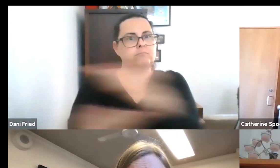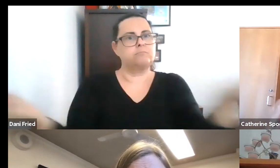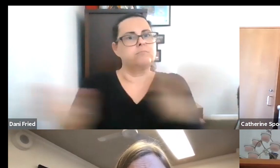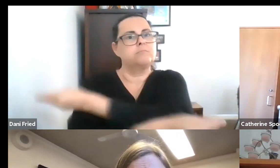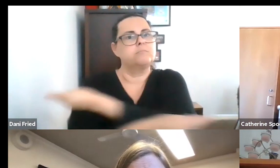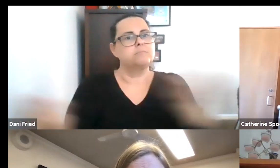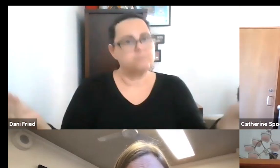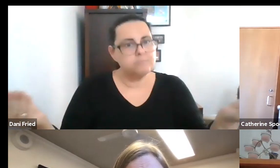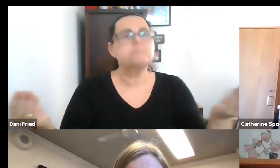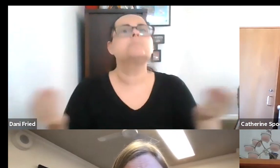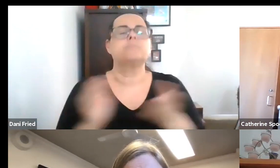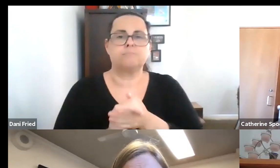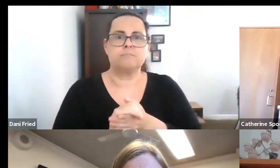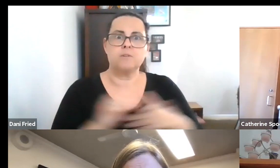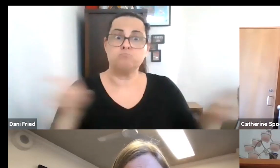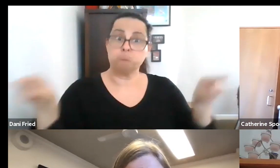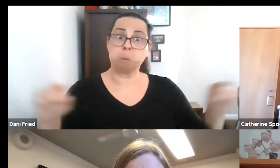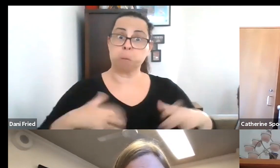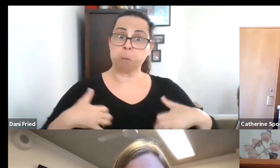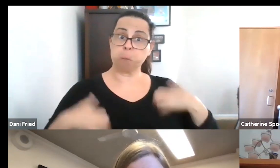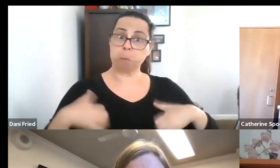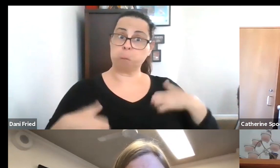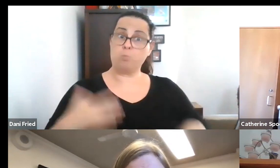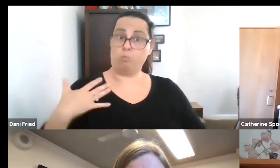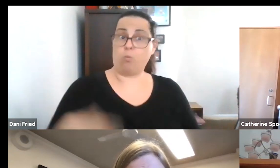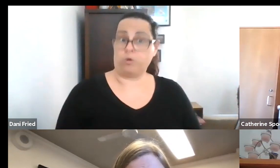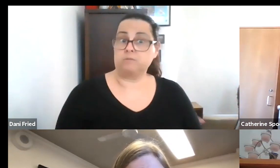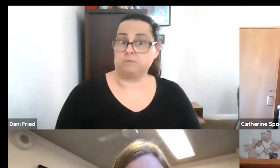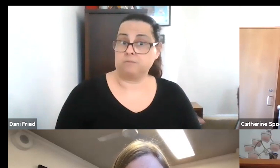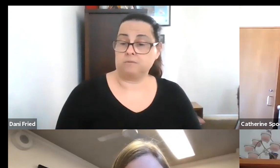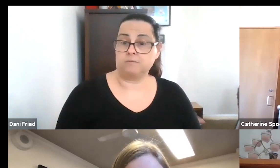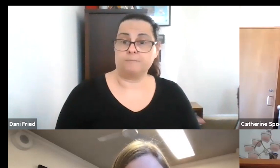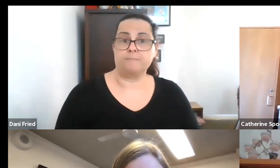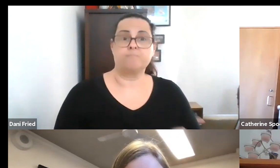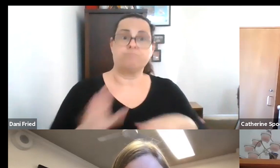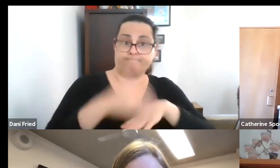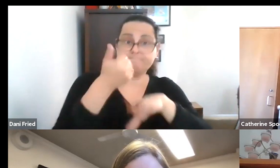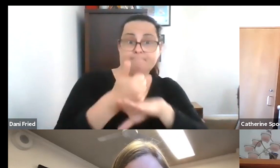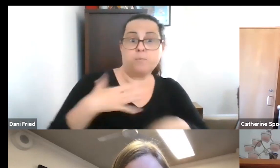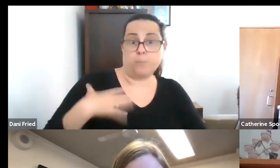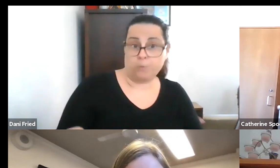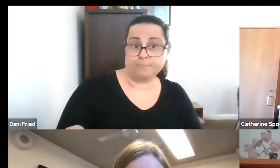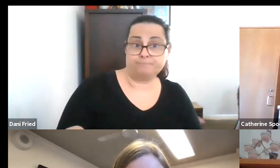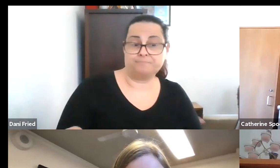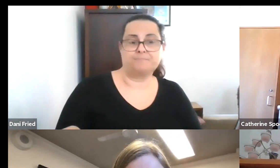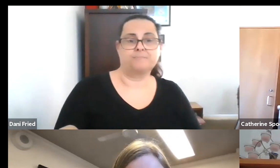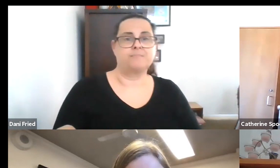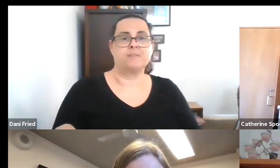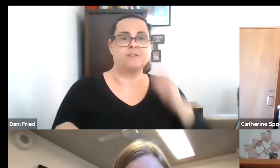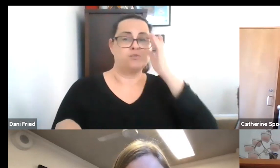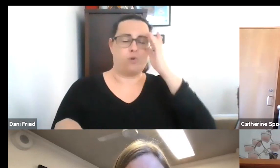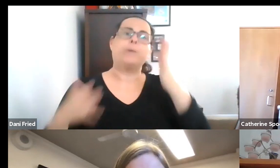service. They are really keen, the LHDs are really keen to implement this, so it just wouldn't happen without